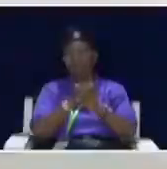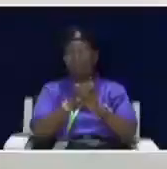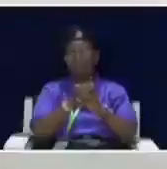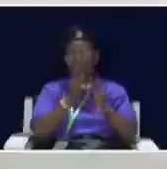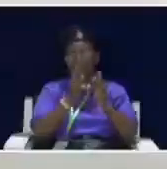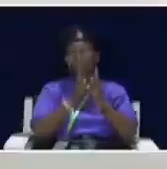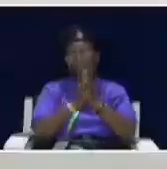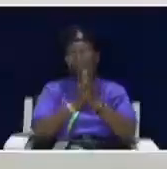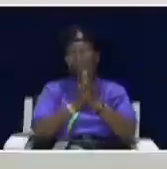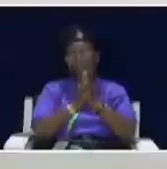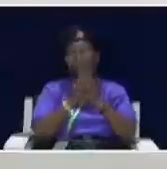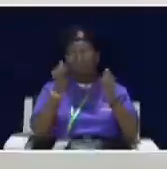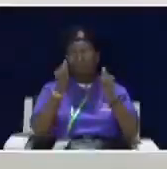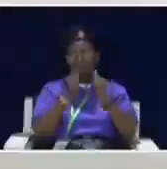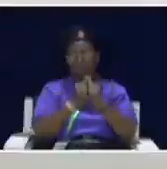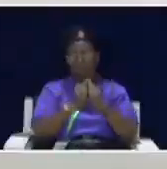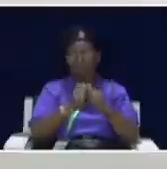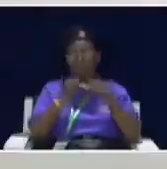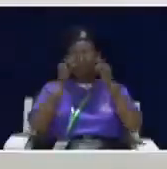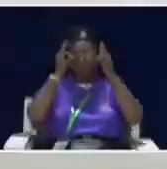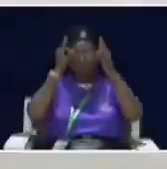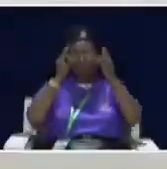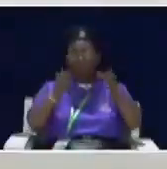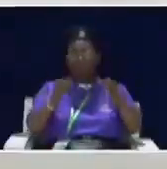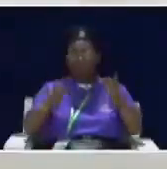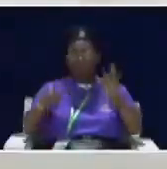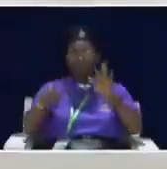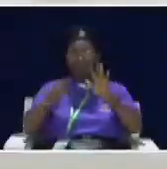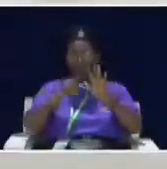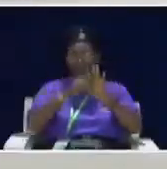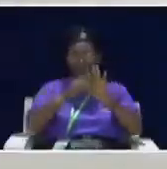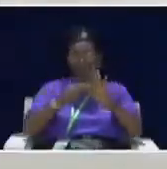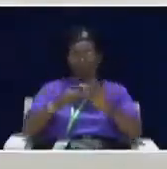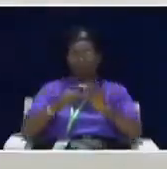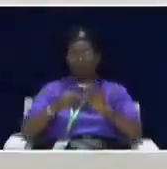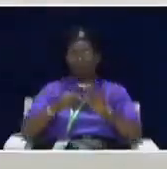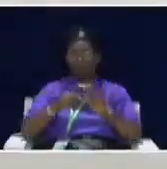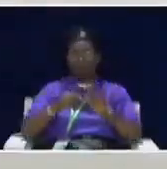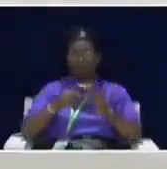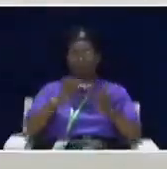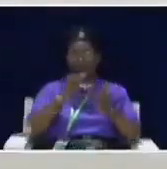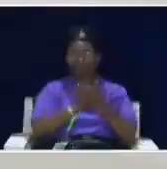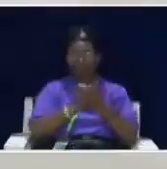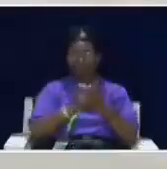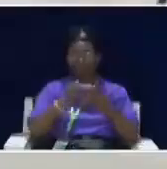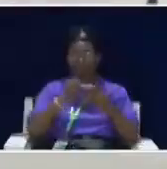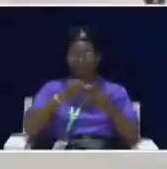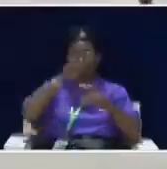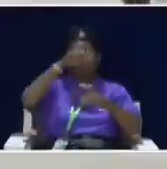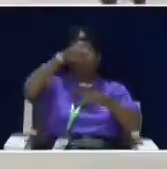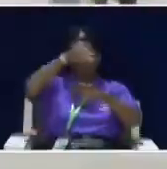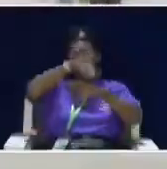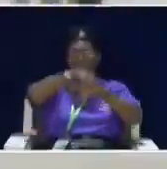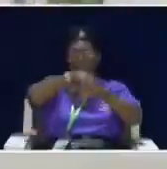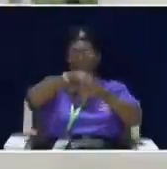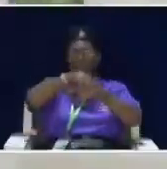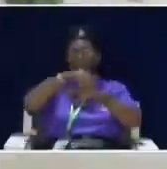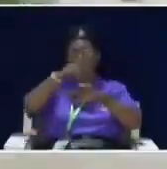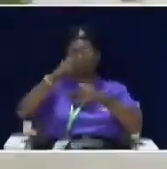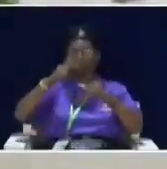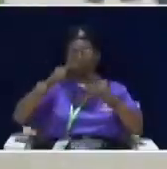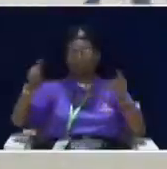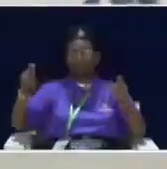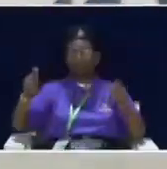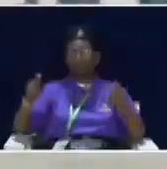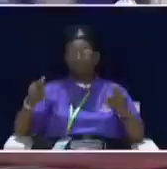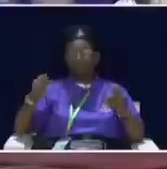Pray with determination. Ki o gbagbo gbadura pelu ipinu. That tonight, wi pe lale yi, the great